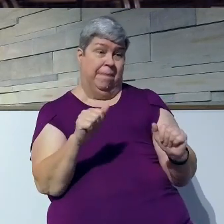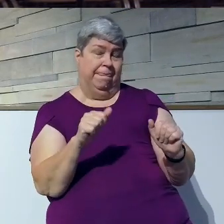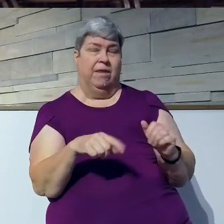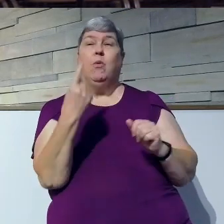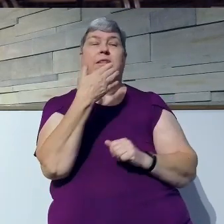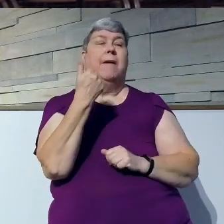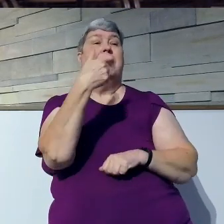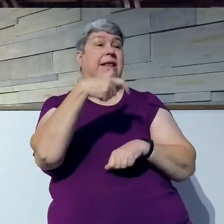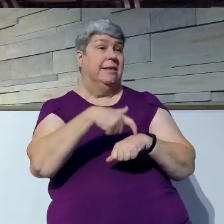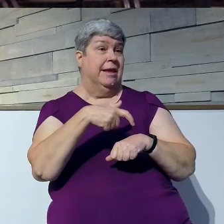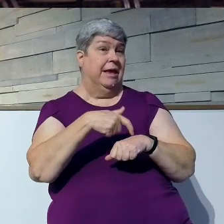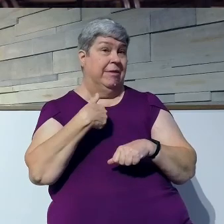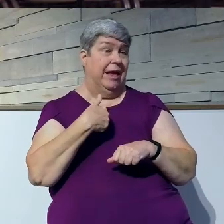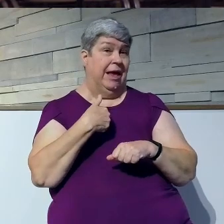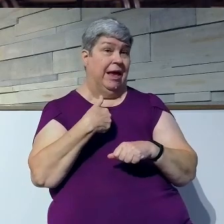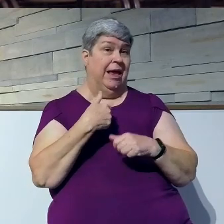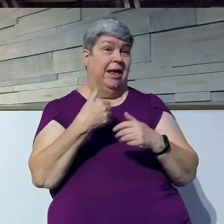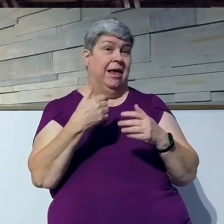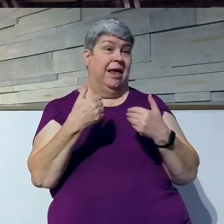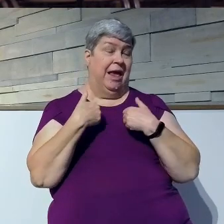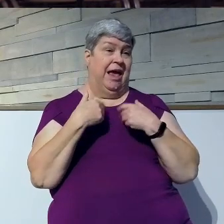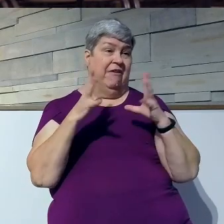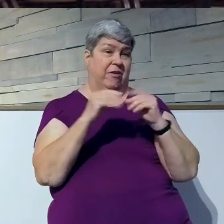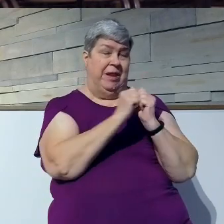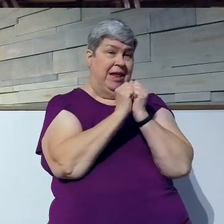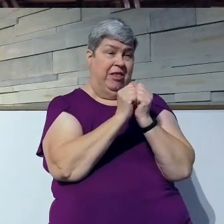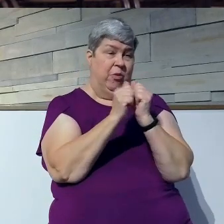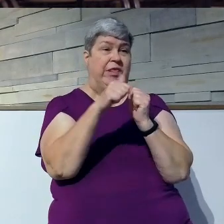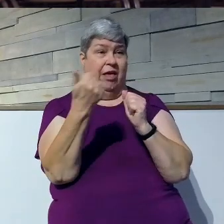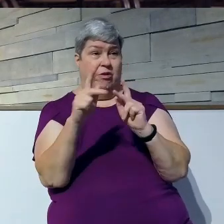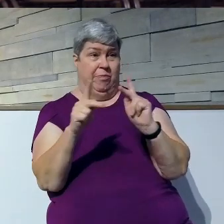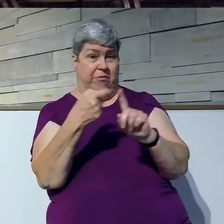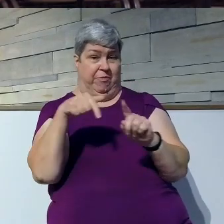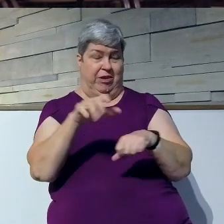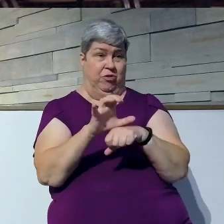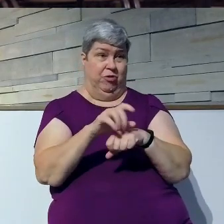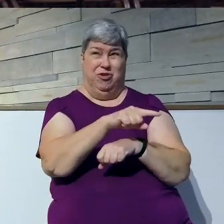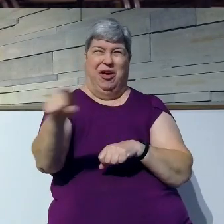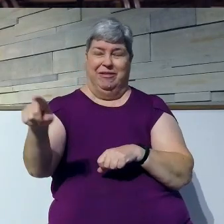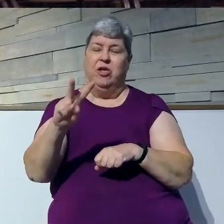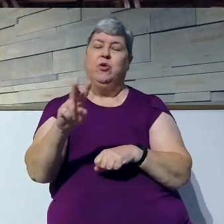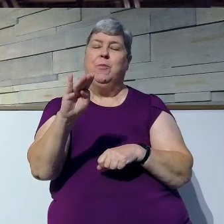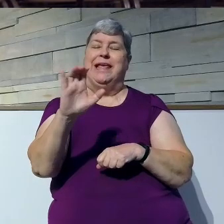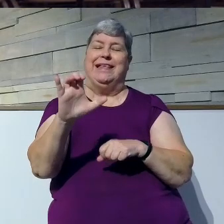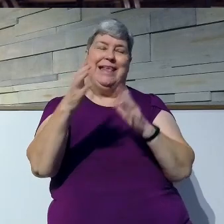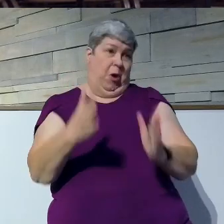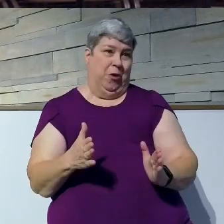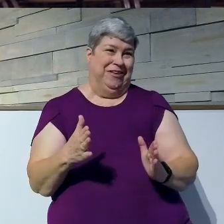One of the best times I have in gathering with 2BCers, that's you, by the way, okay,